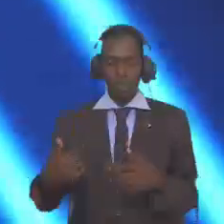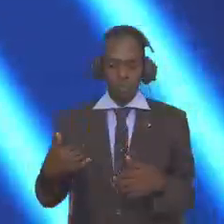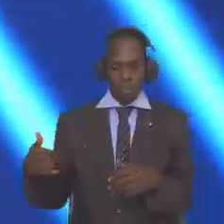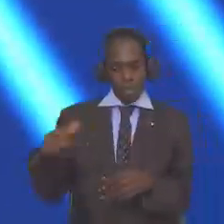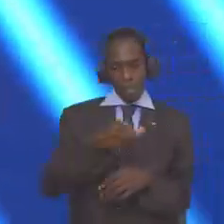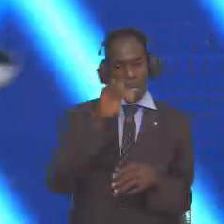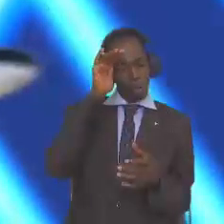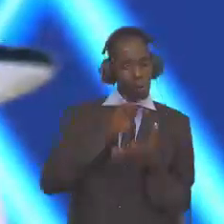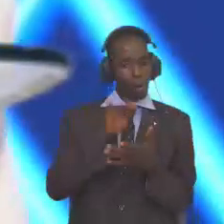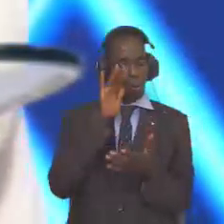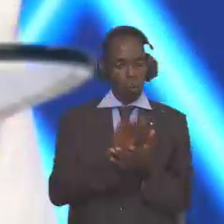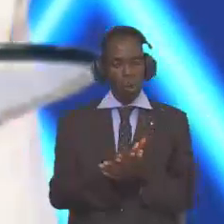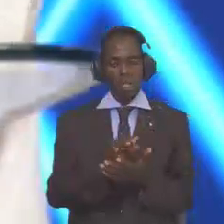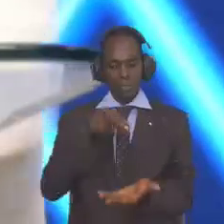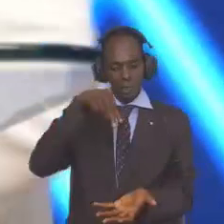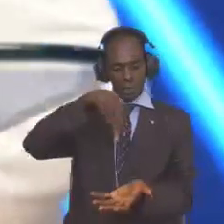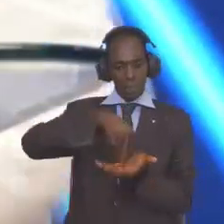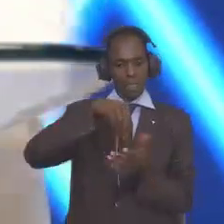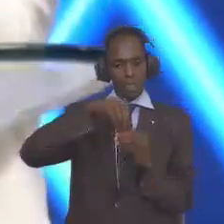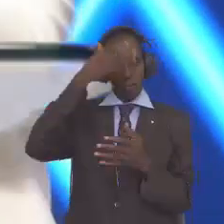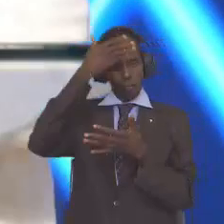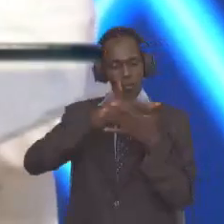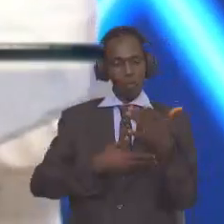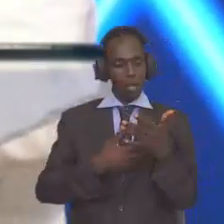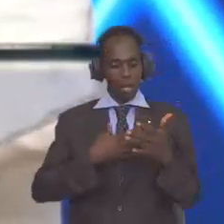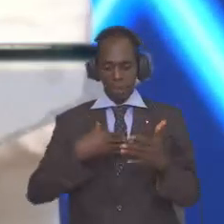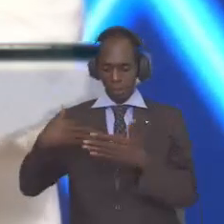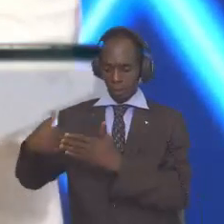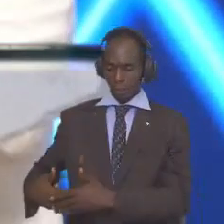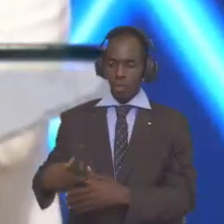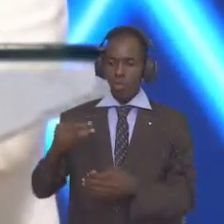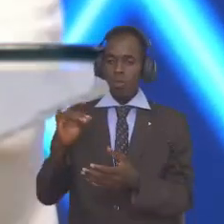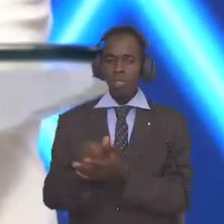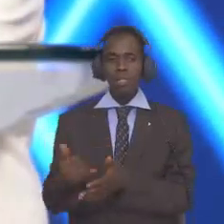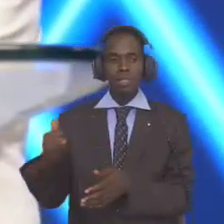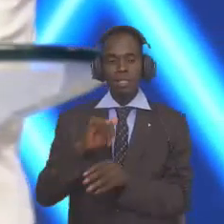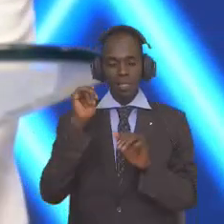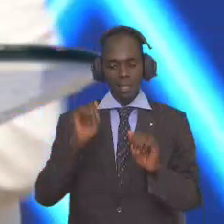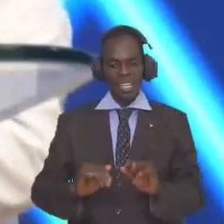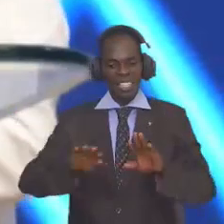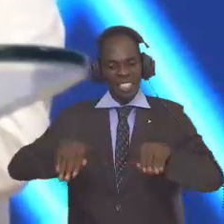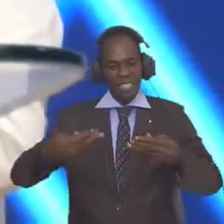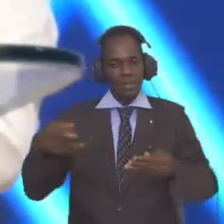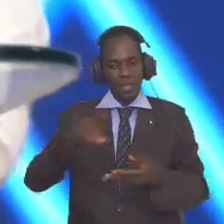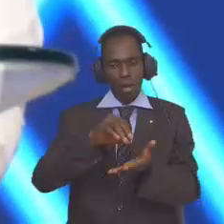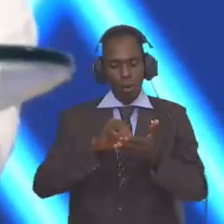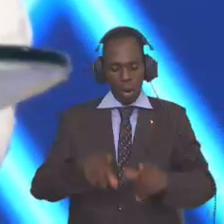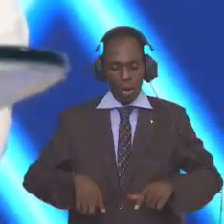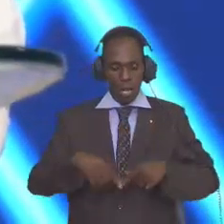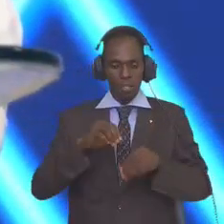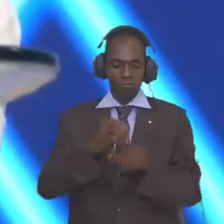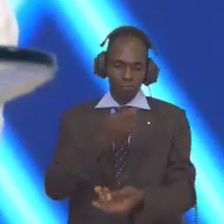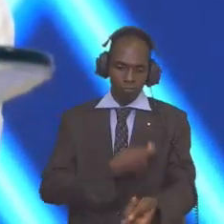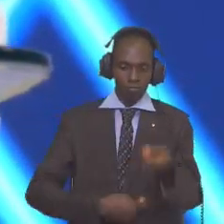rather come in front of him, come beside him, so that they would lay down their very life even for Paul